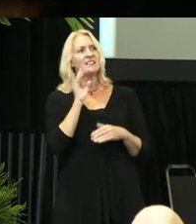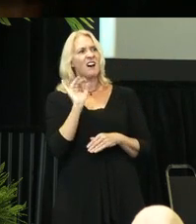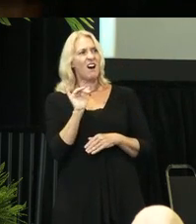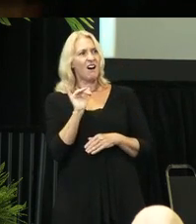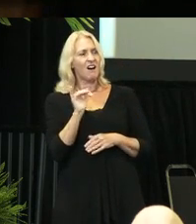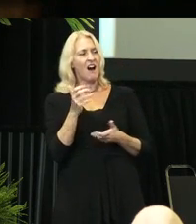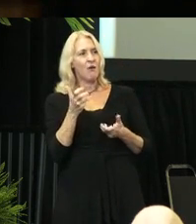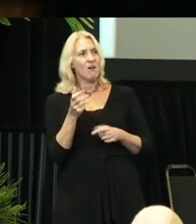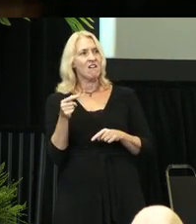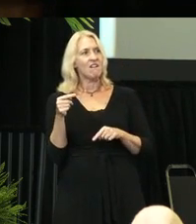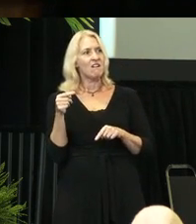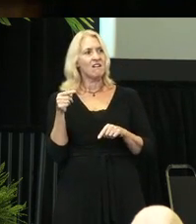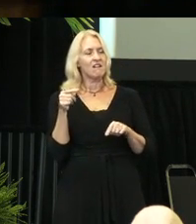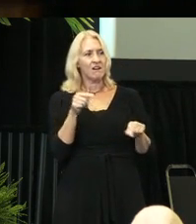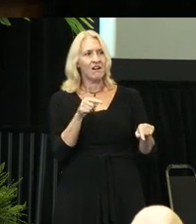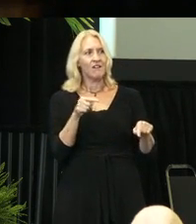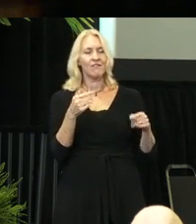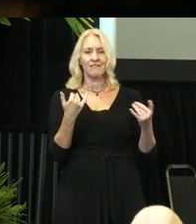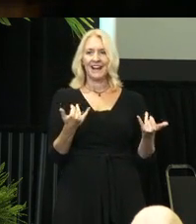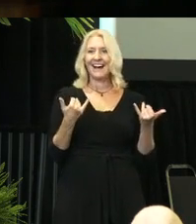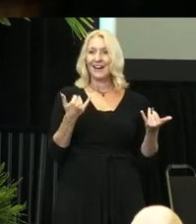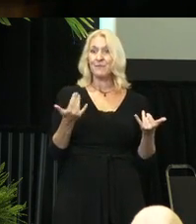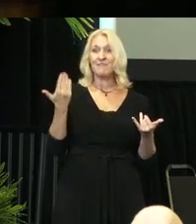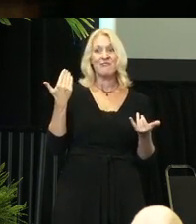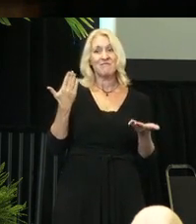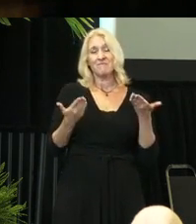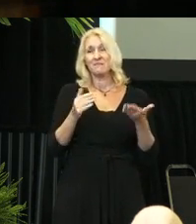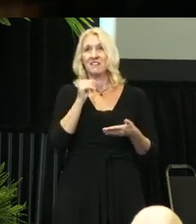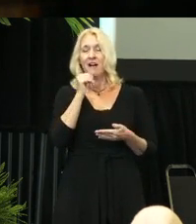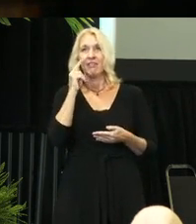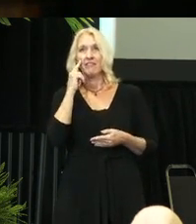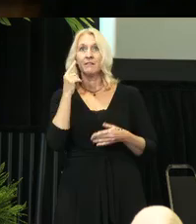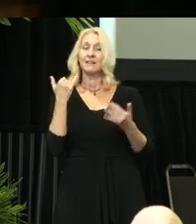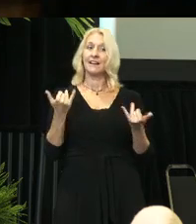but maybe I will. That's a win.